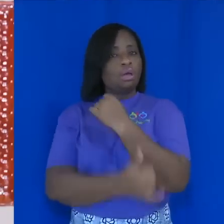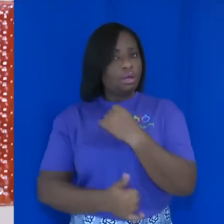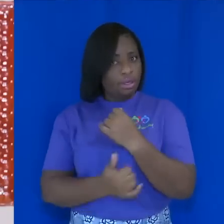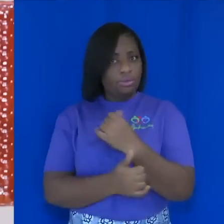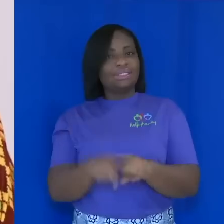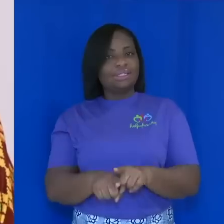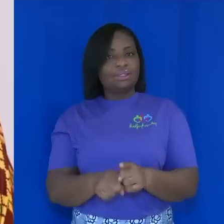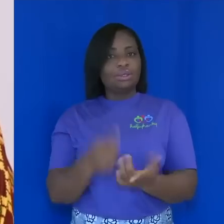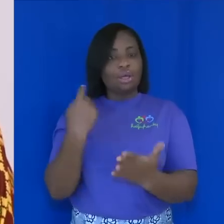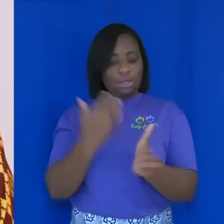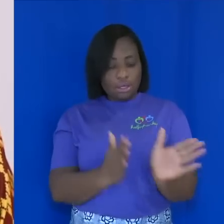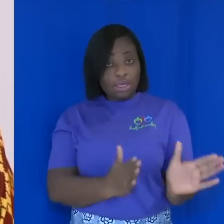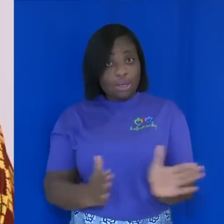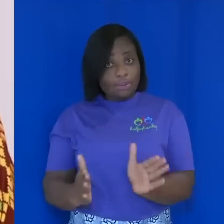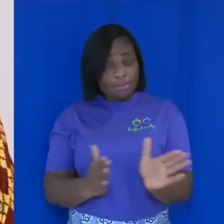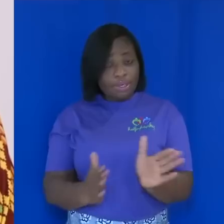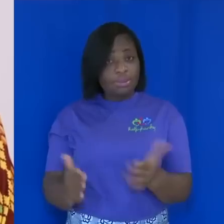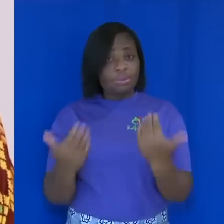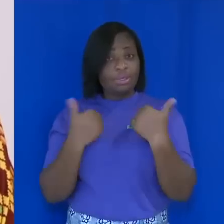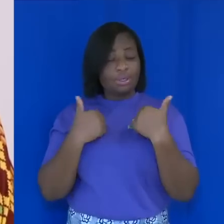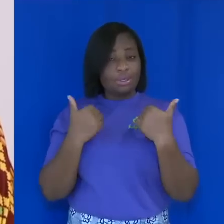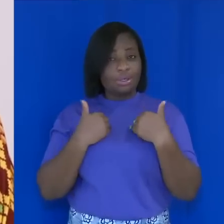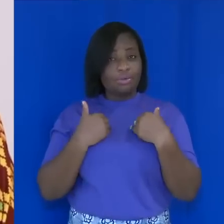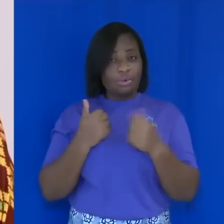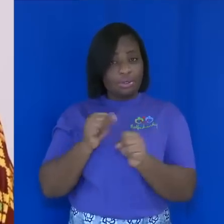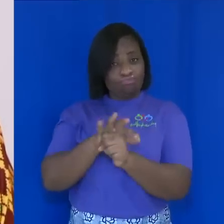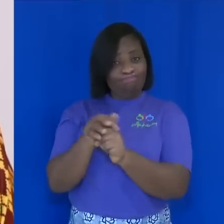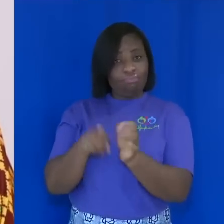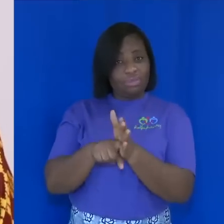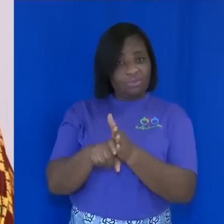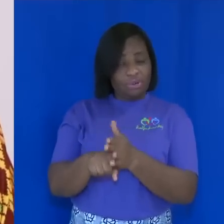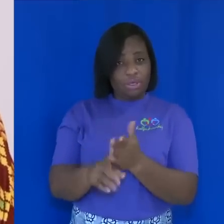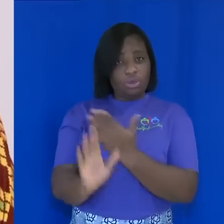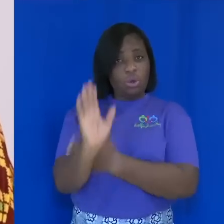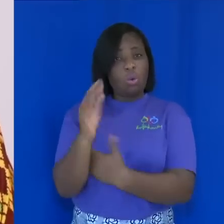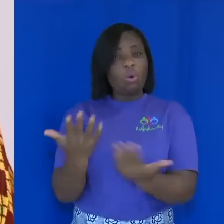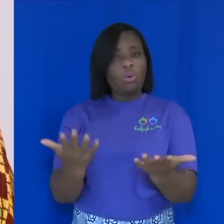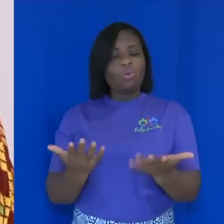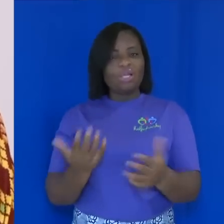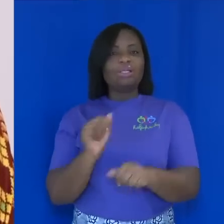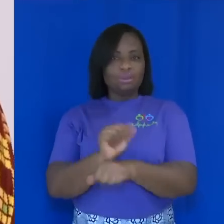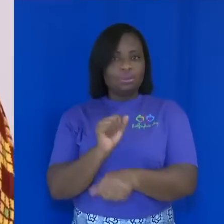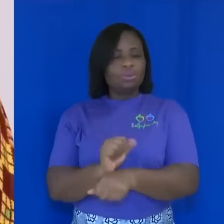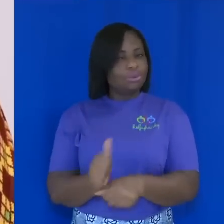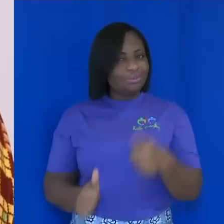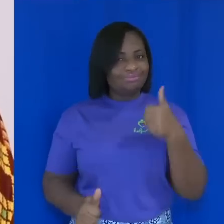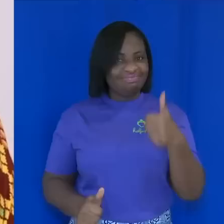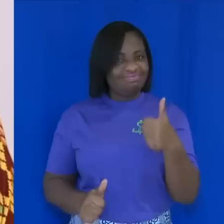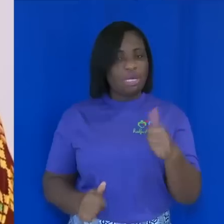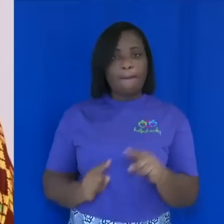Anyamime, gbejia no, ni woto ke ha hilane, mimodromona,